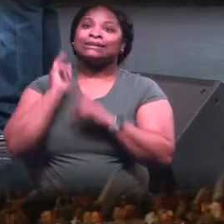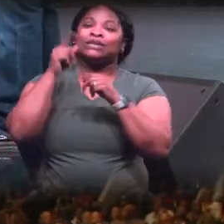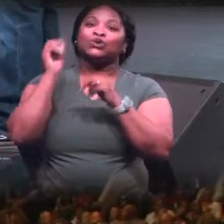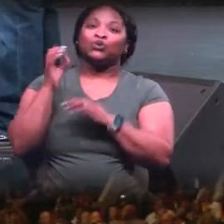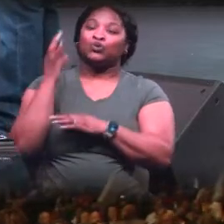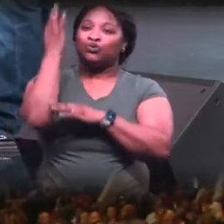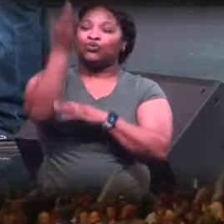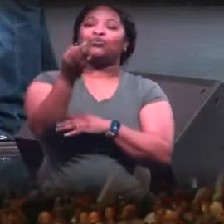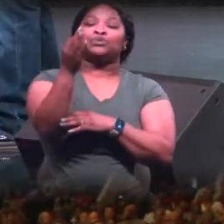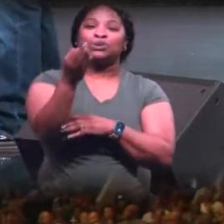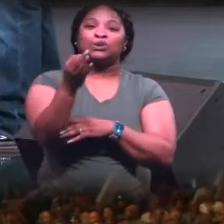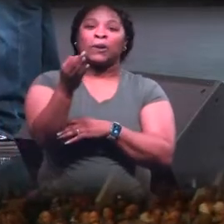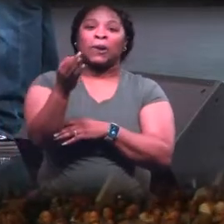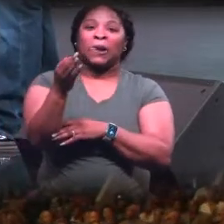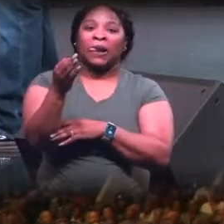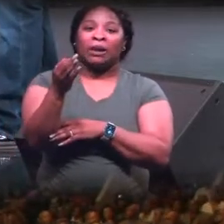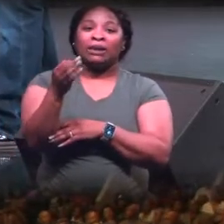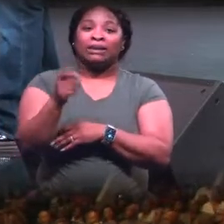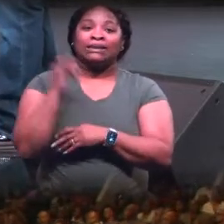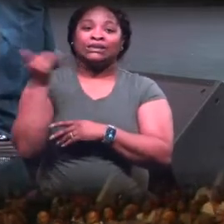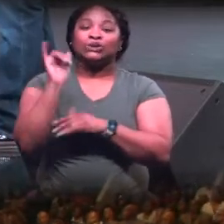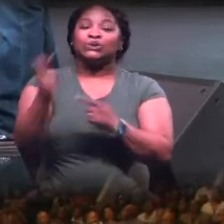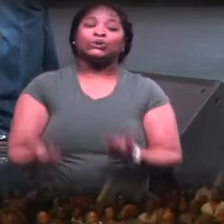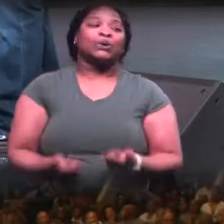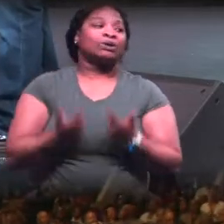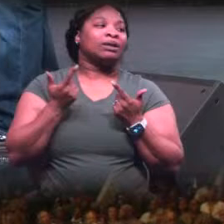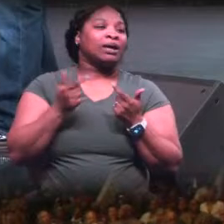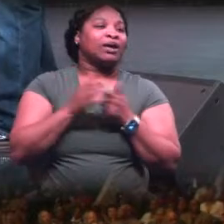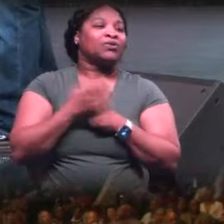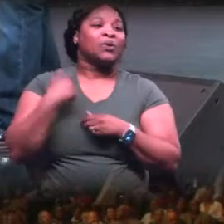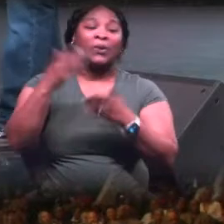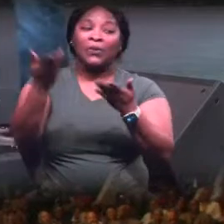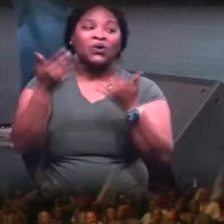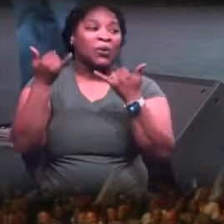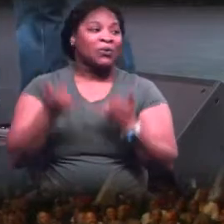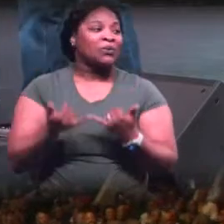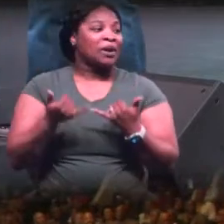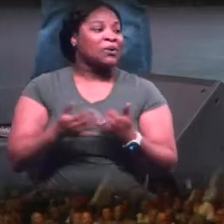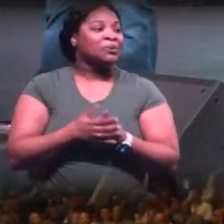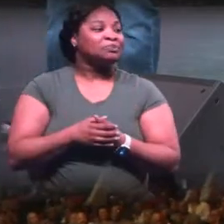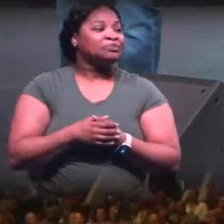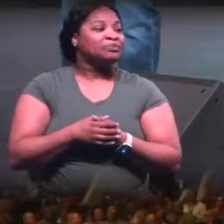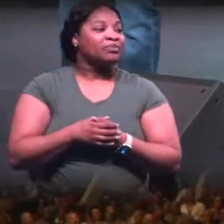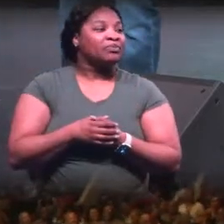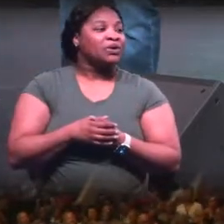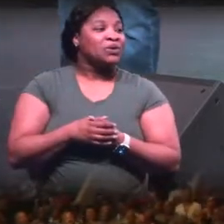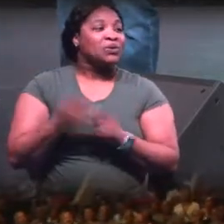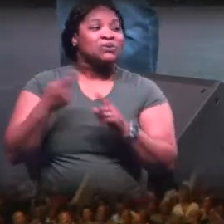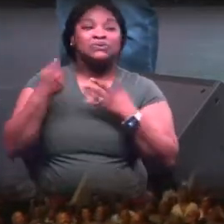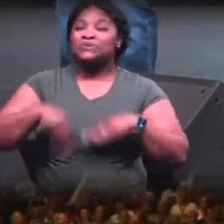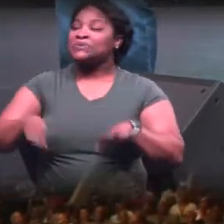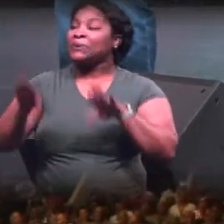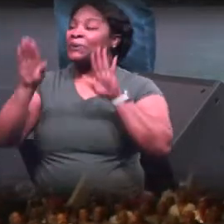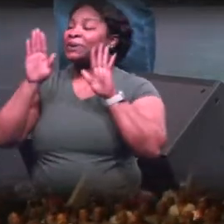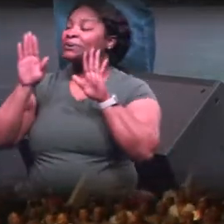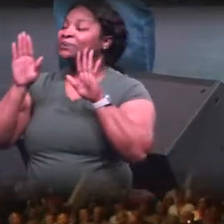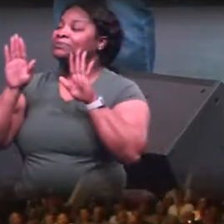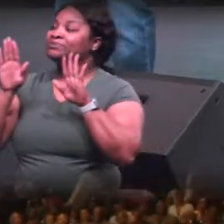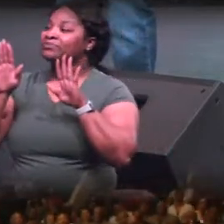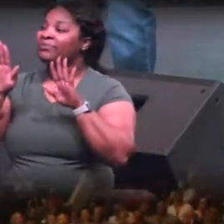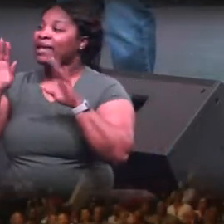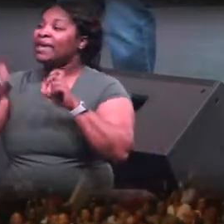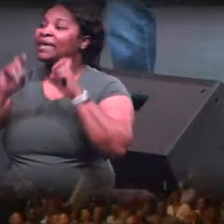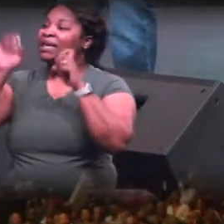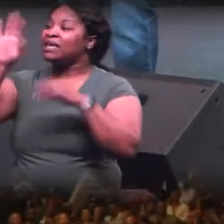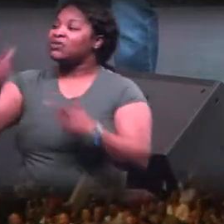God is eternal life. We invite you now to surrender and